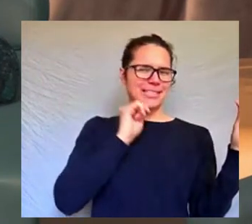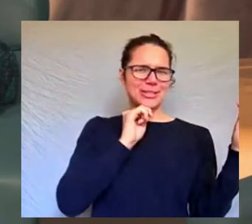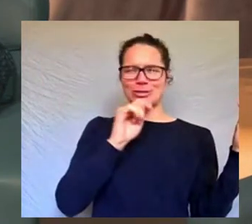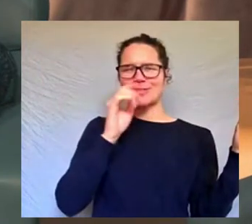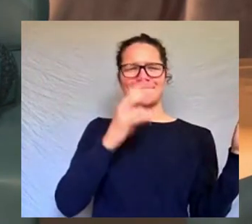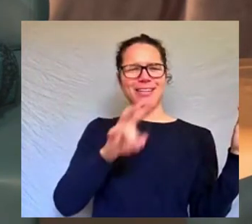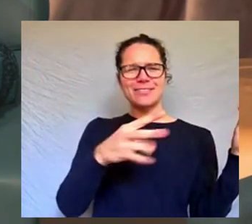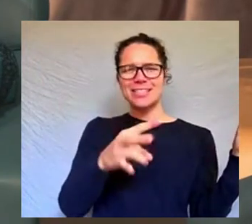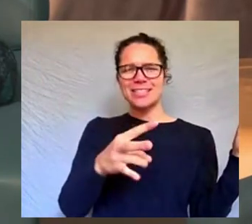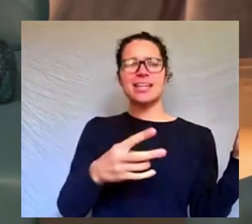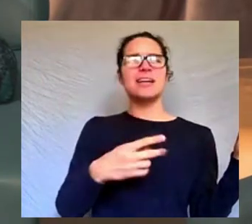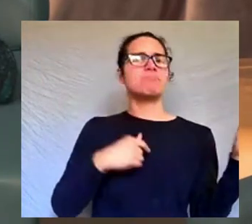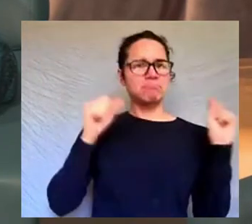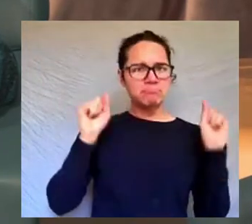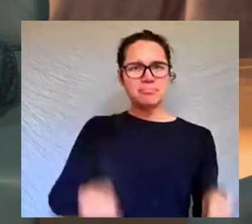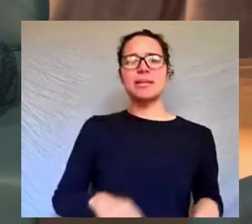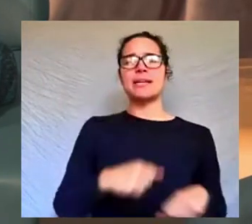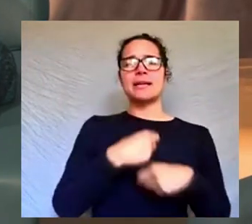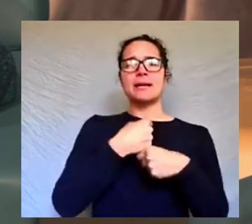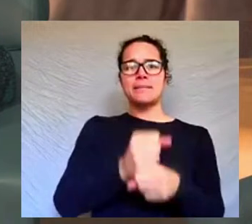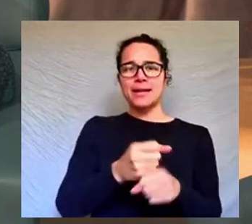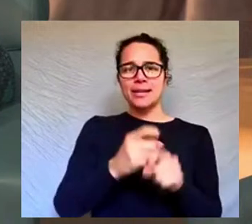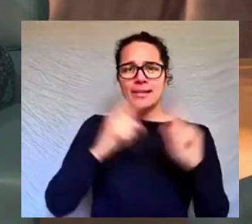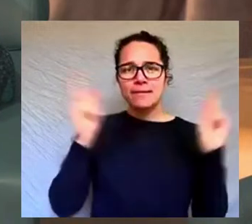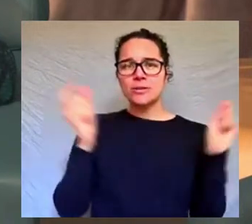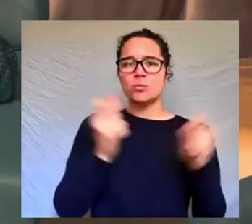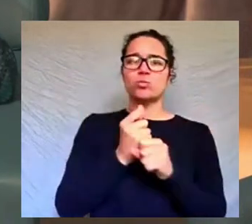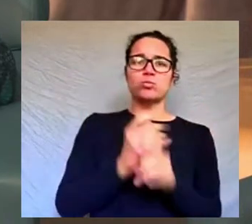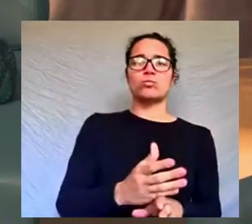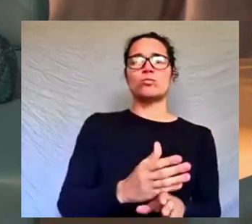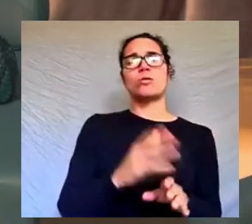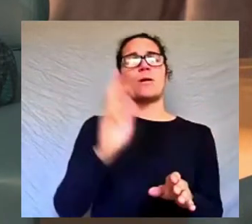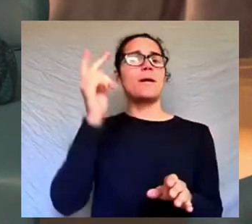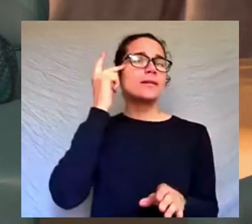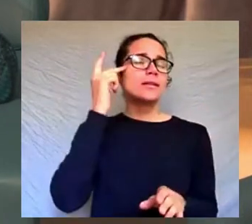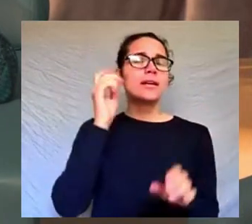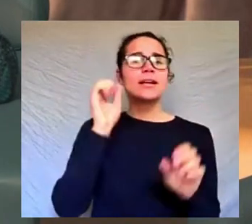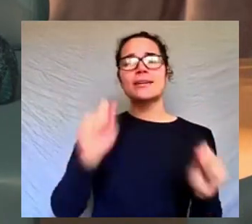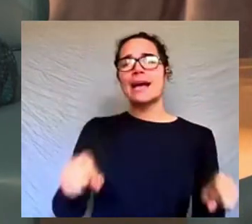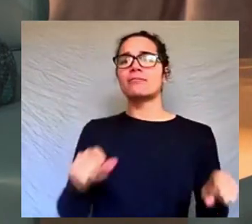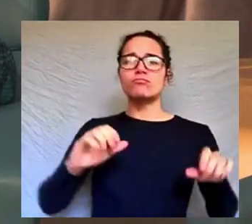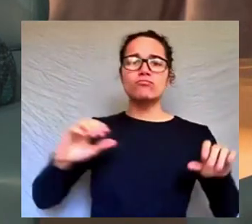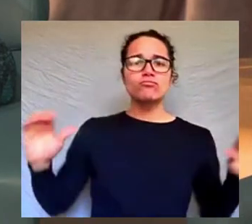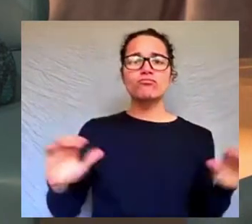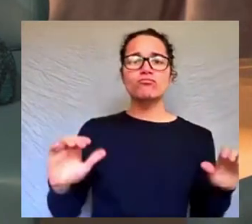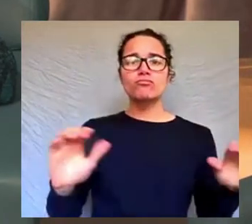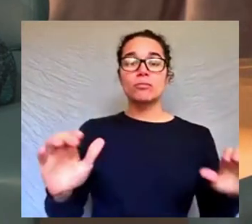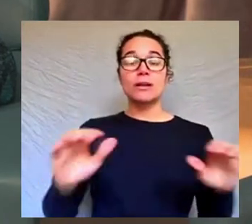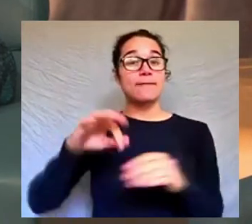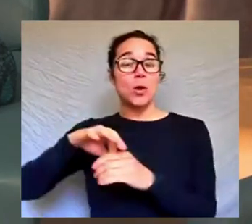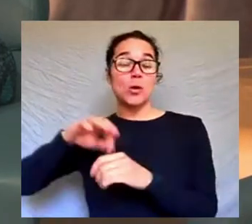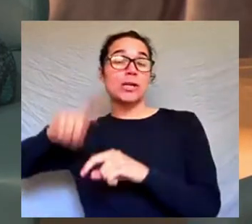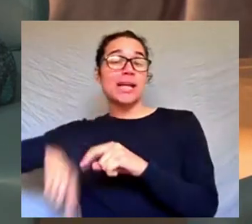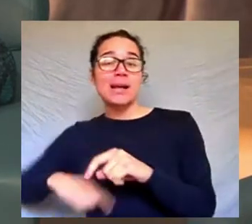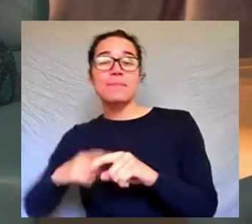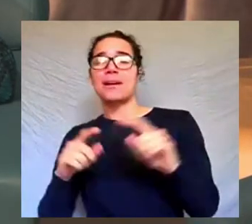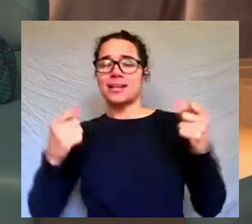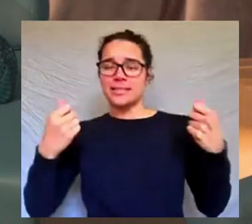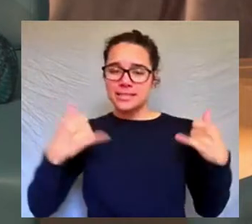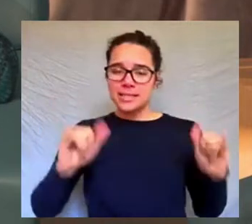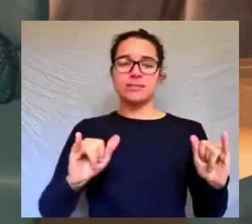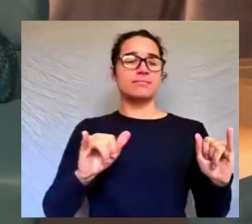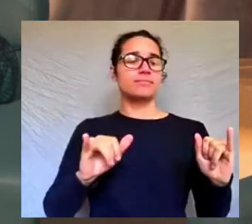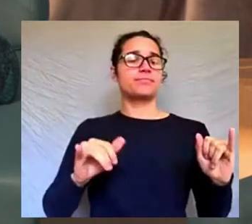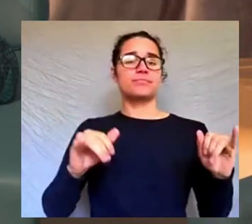things and make a difference. I couldn't vote yet, but I could still do things that were important to help